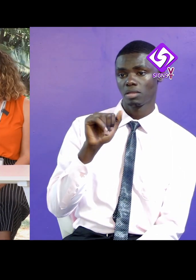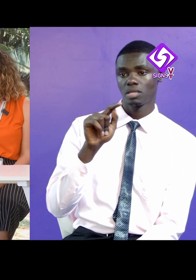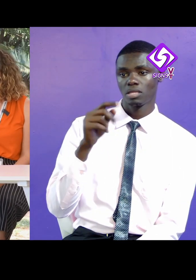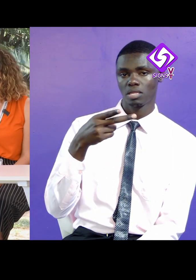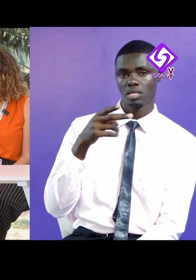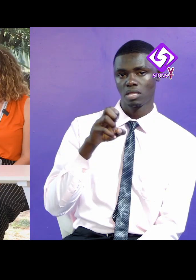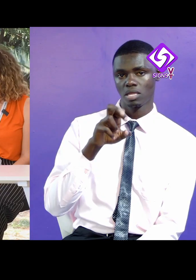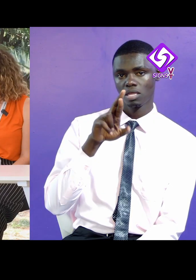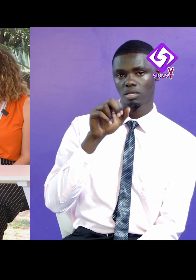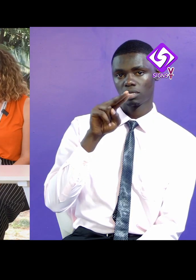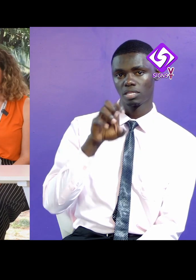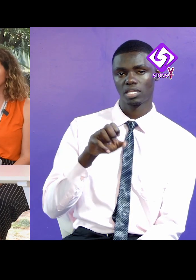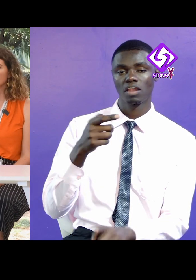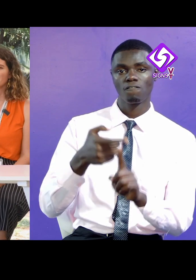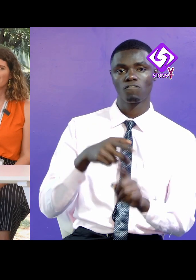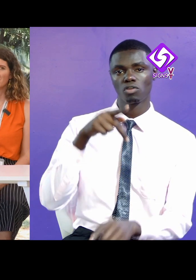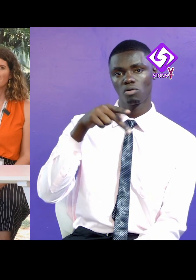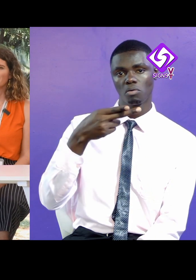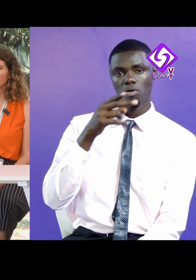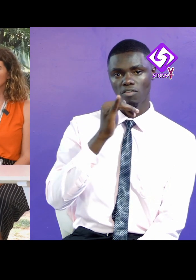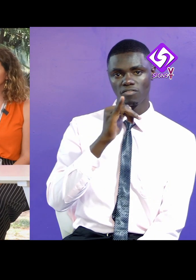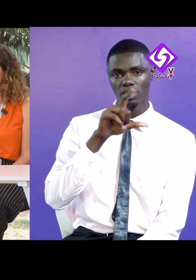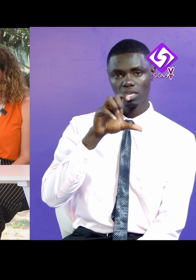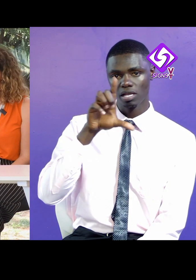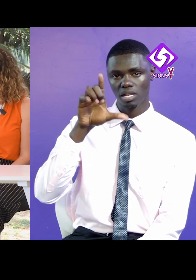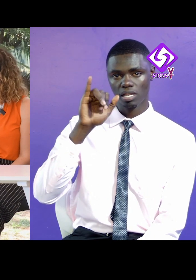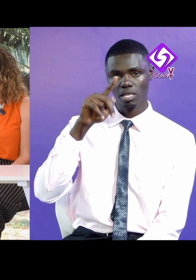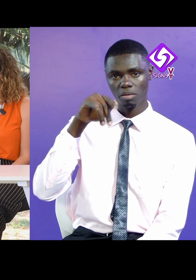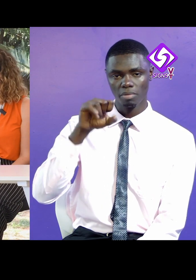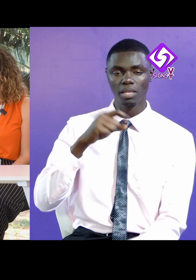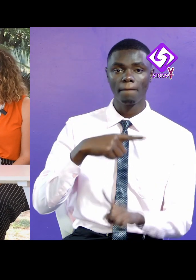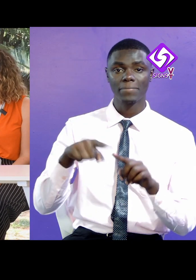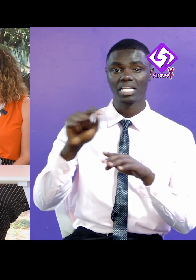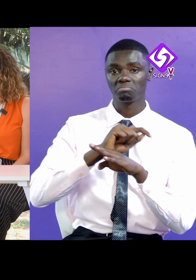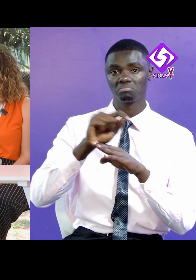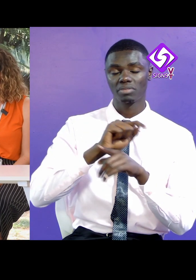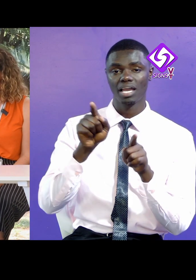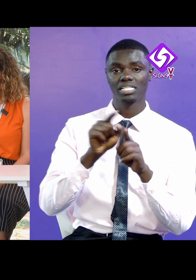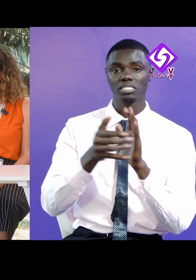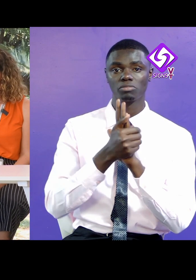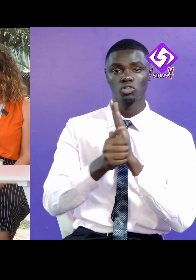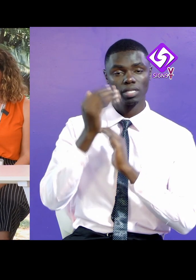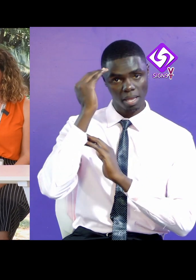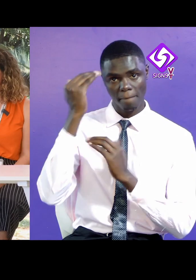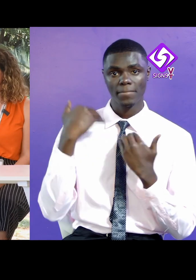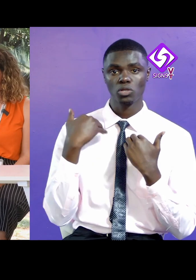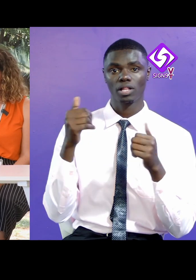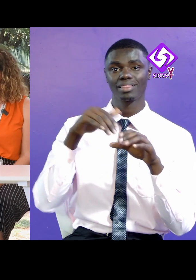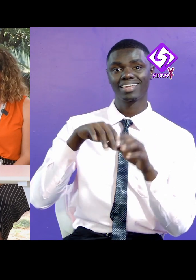I'm from Philippines originally, but I trained as a specialist mental health nurse in the UK.